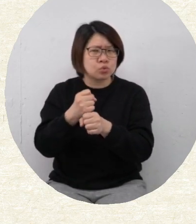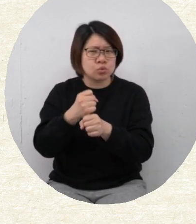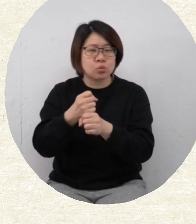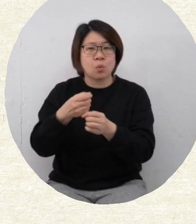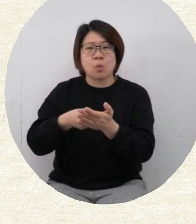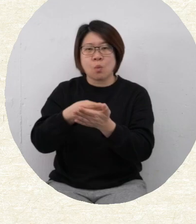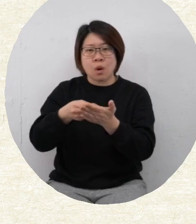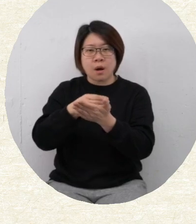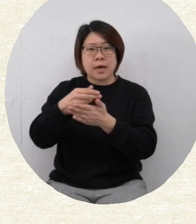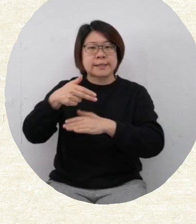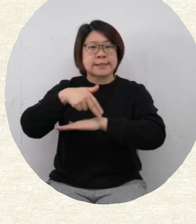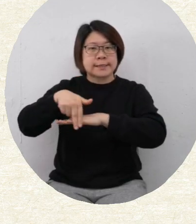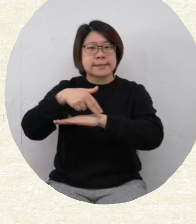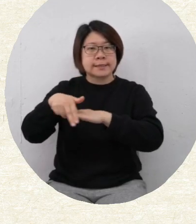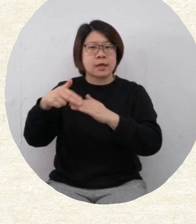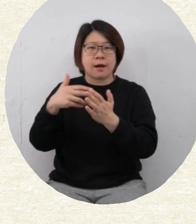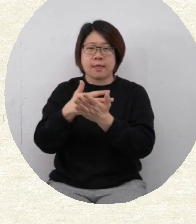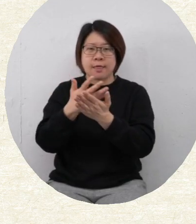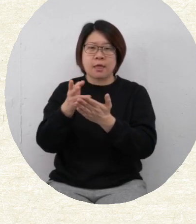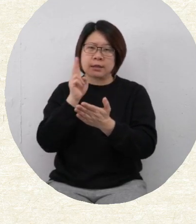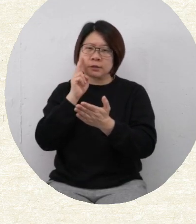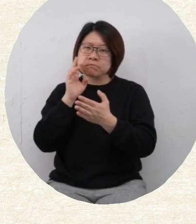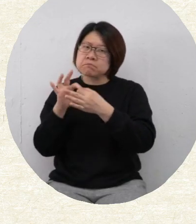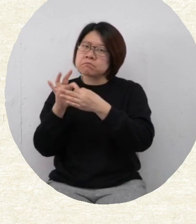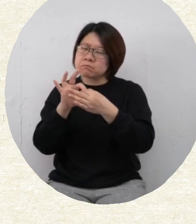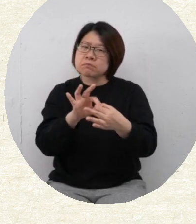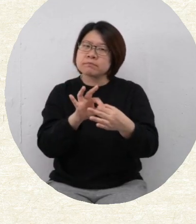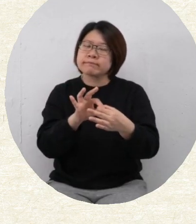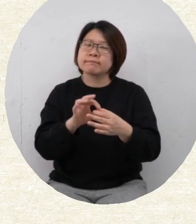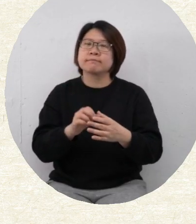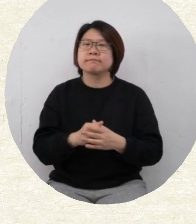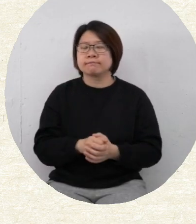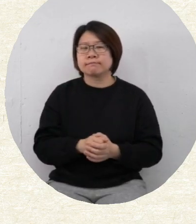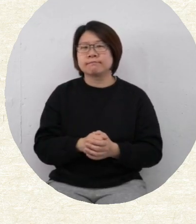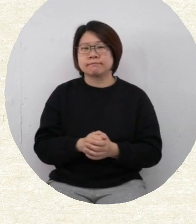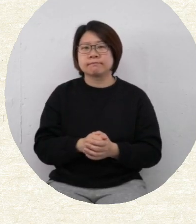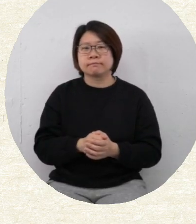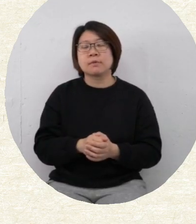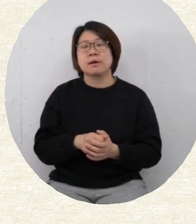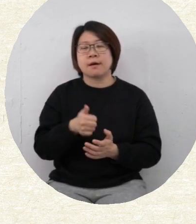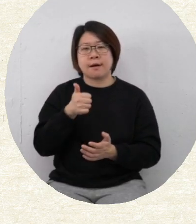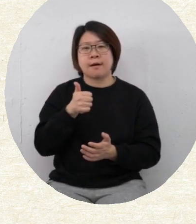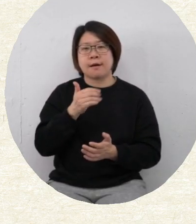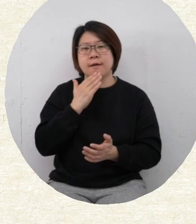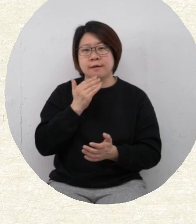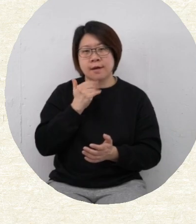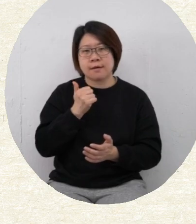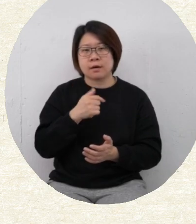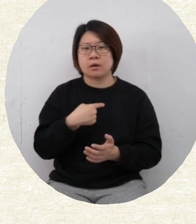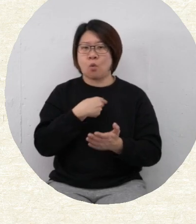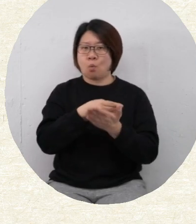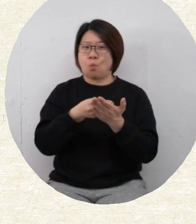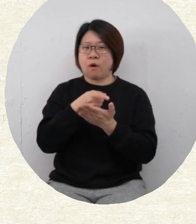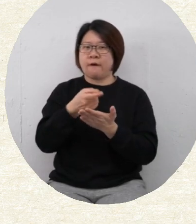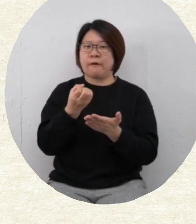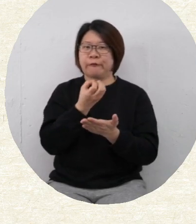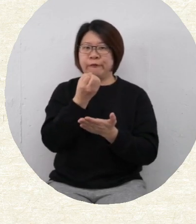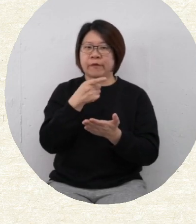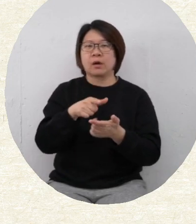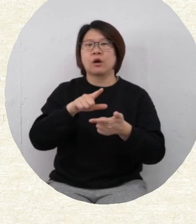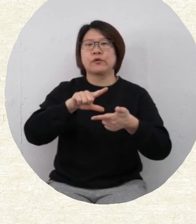you having read all these traditional mustard seed kind